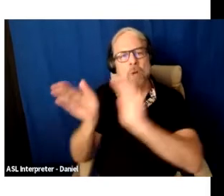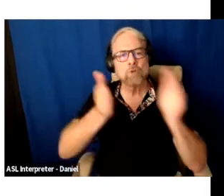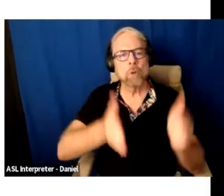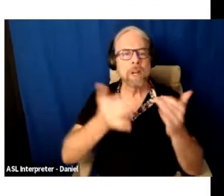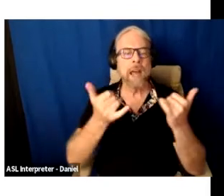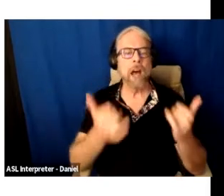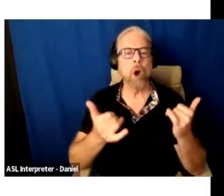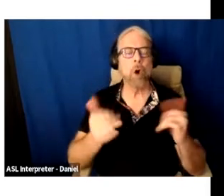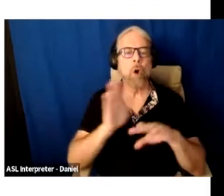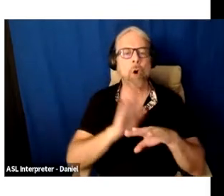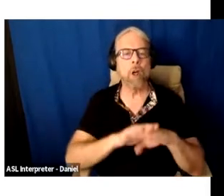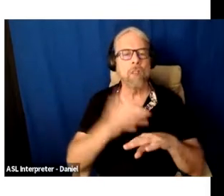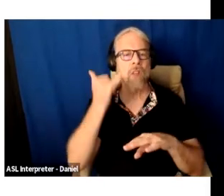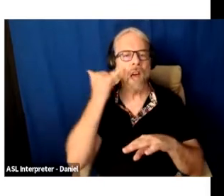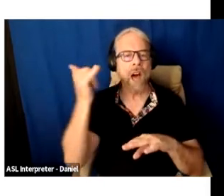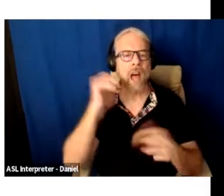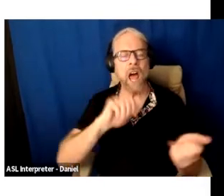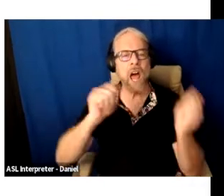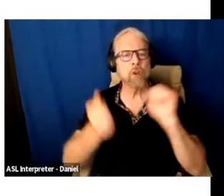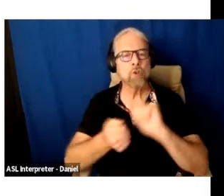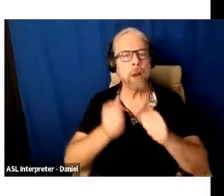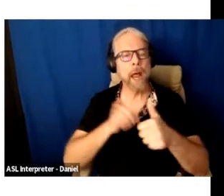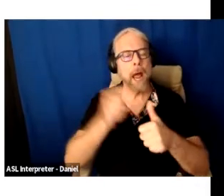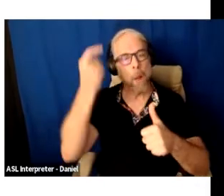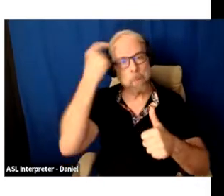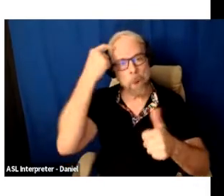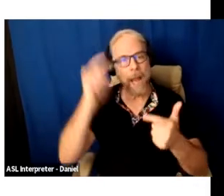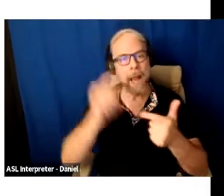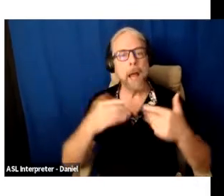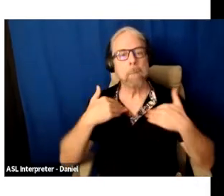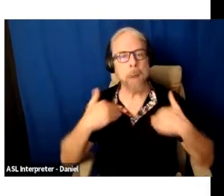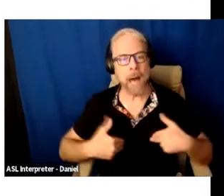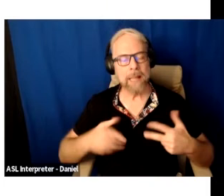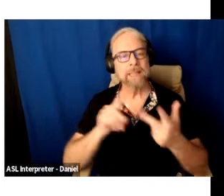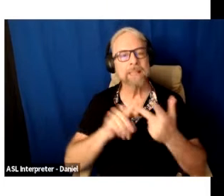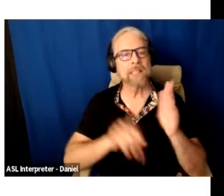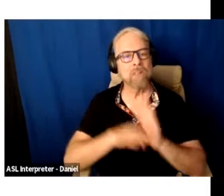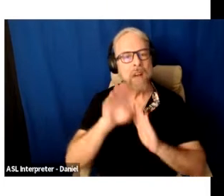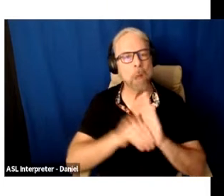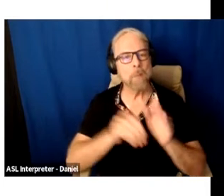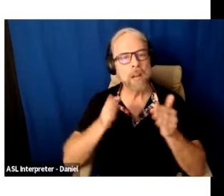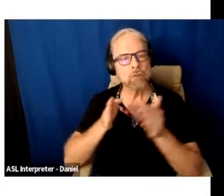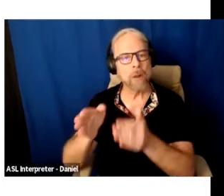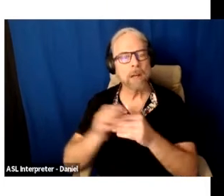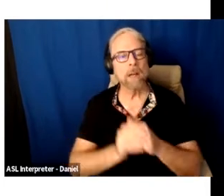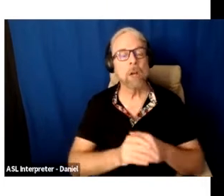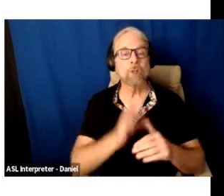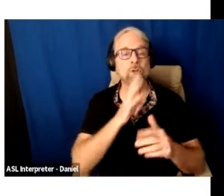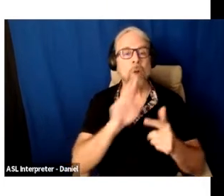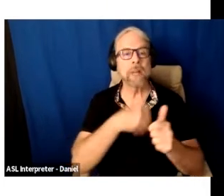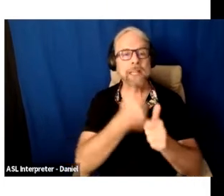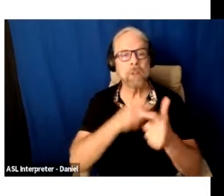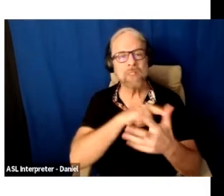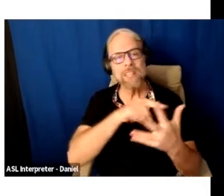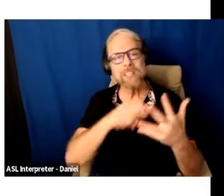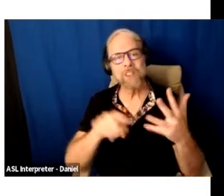idea of altering brains, bodies, and the developmental trajectory. We could talk about each of these things for days,